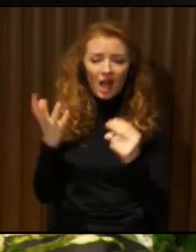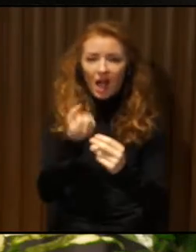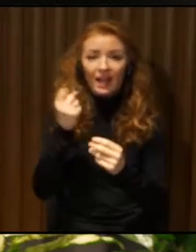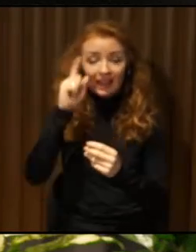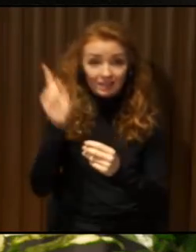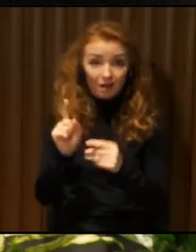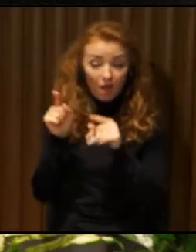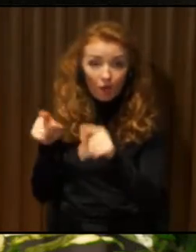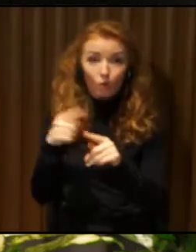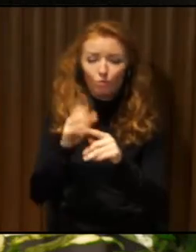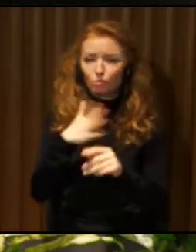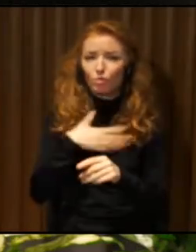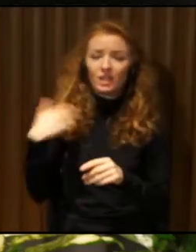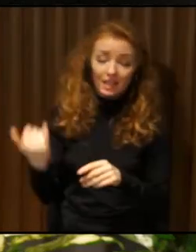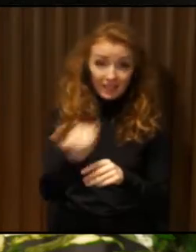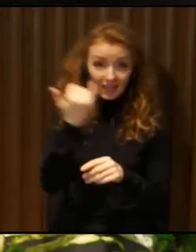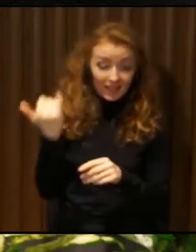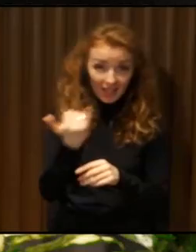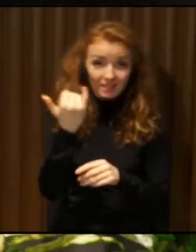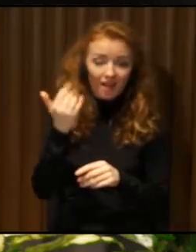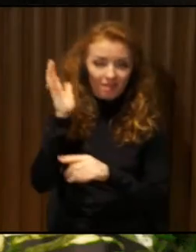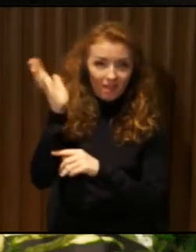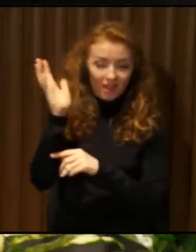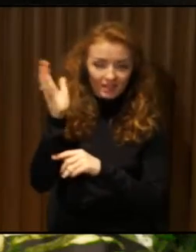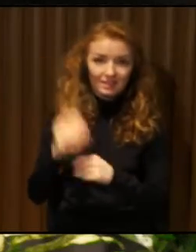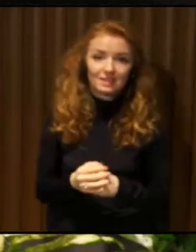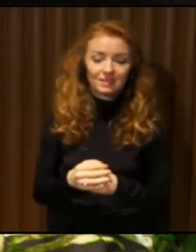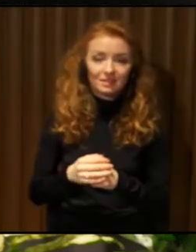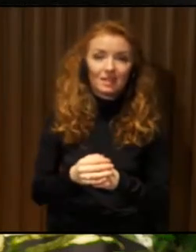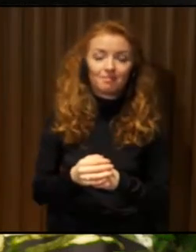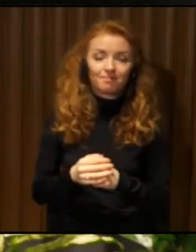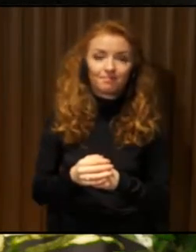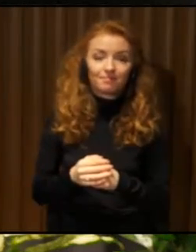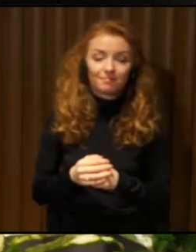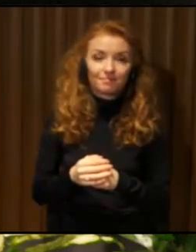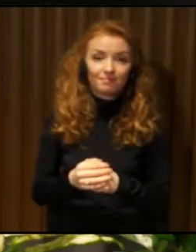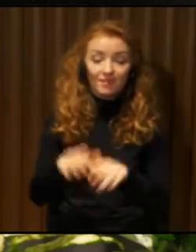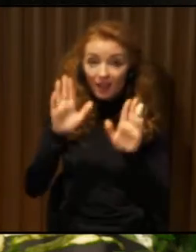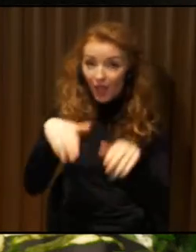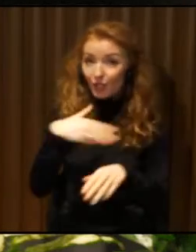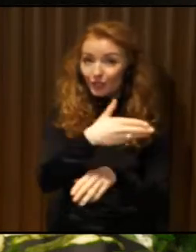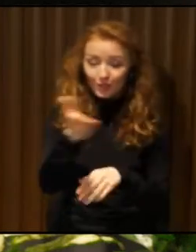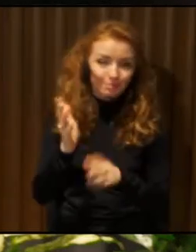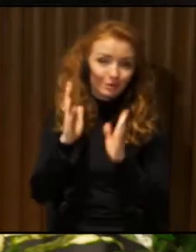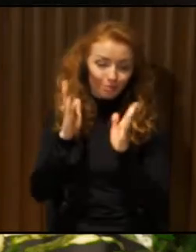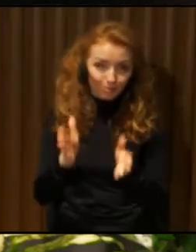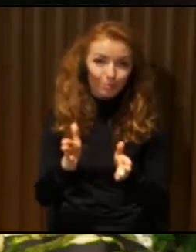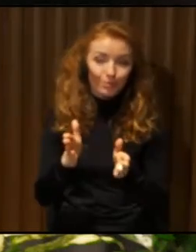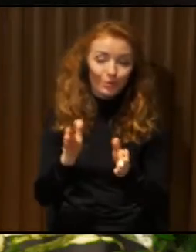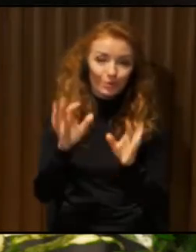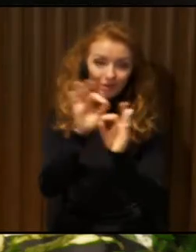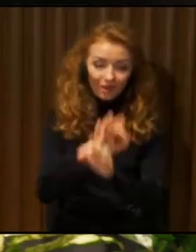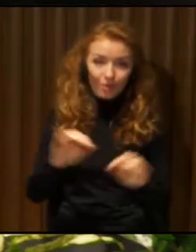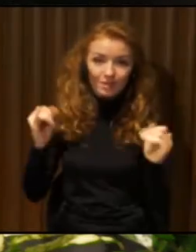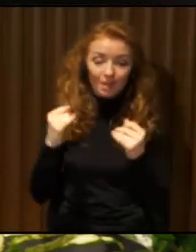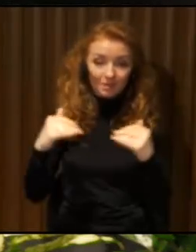Merry Christmas anyway, Matt. They are so nice and snowy, most probably in Canada, as we also hopefully will have one